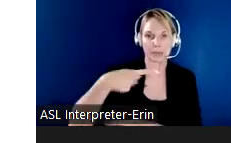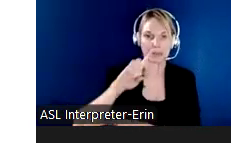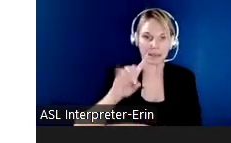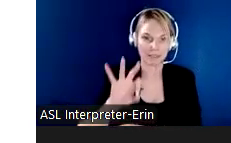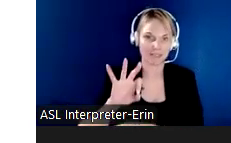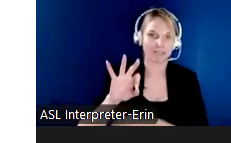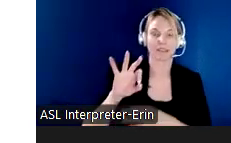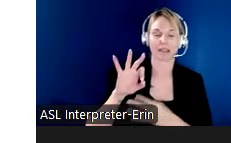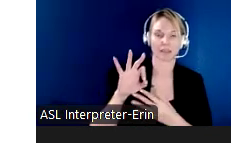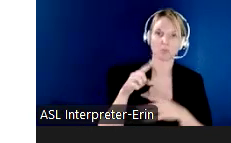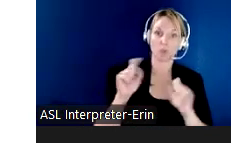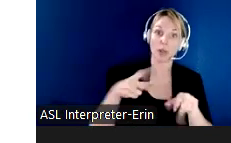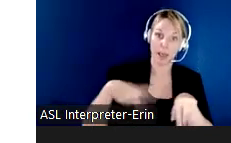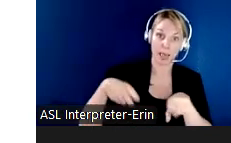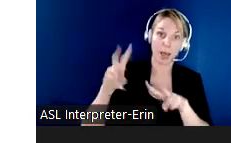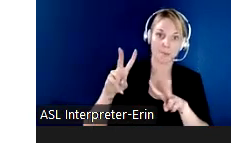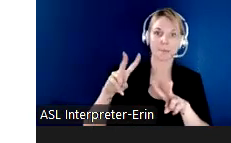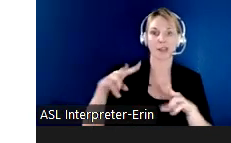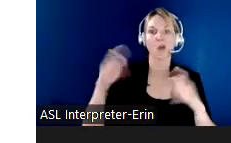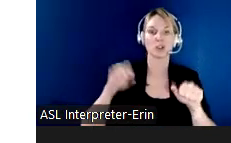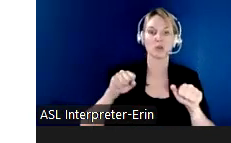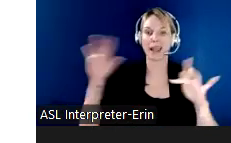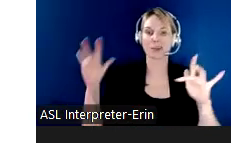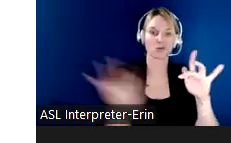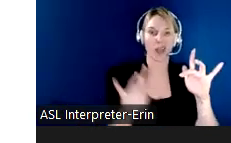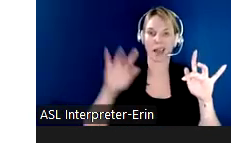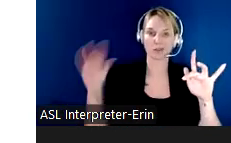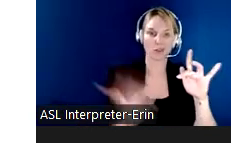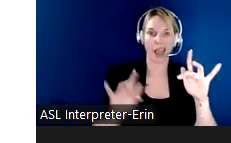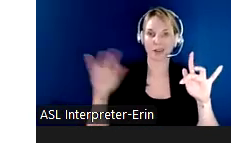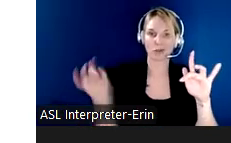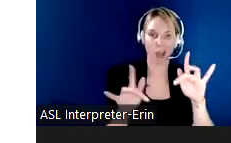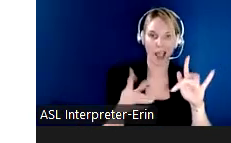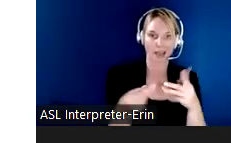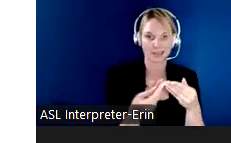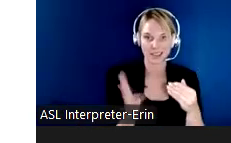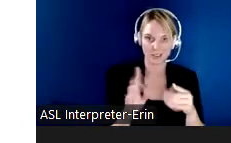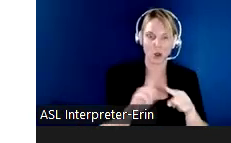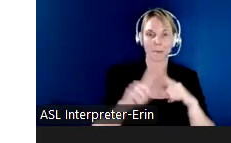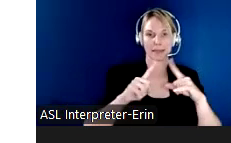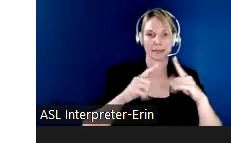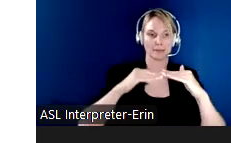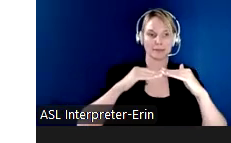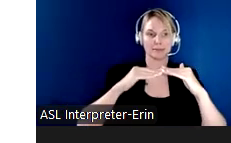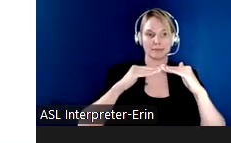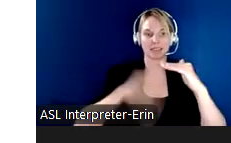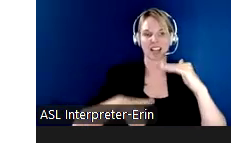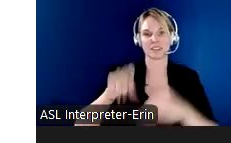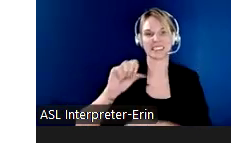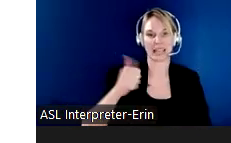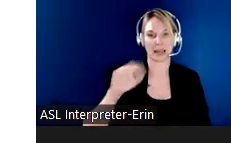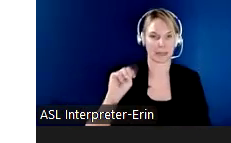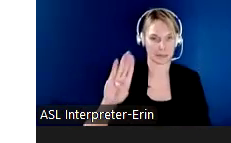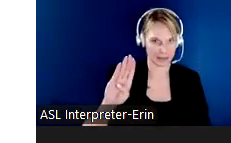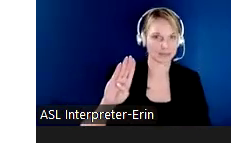you can upload those. You can drag and drop a few different things at the same time. It just has to be under the 10 megabyte file limit.